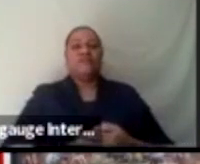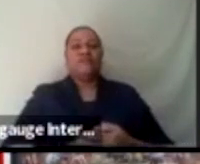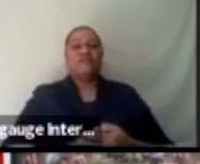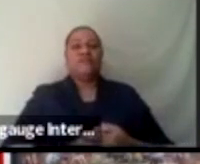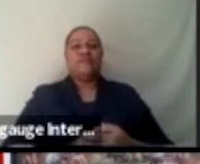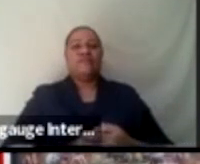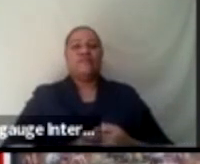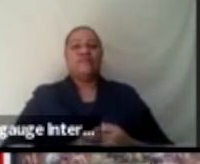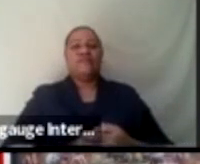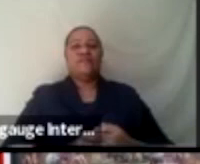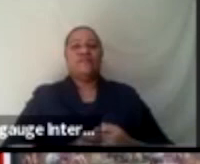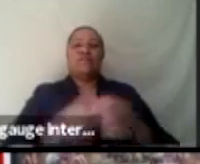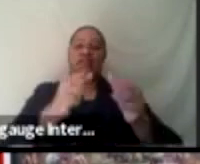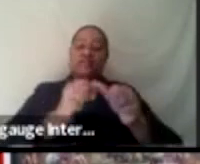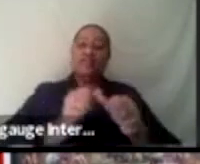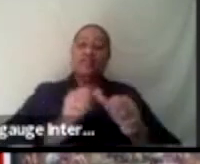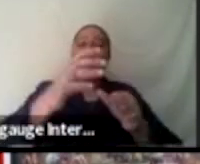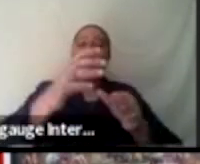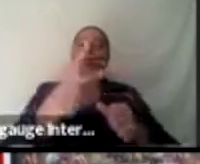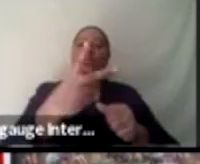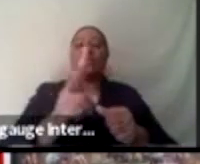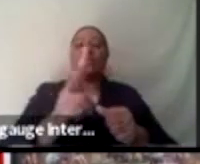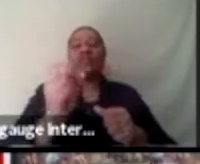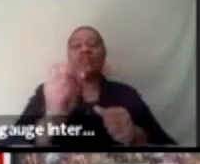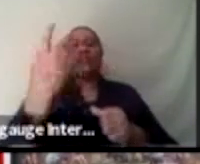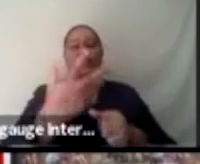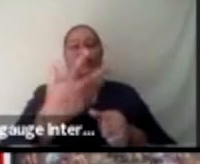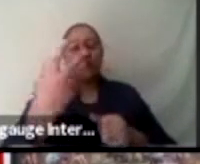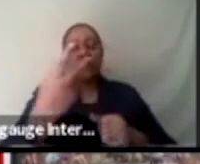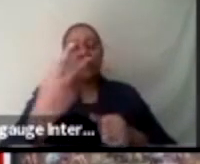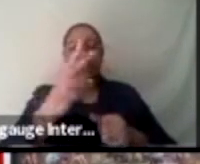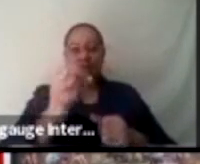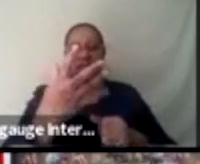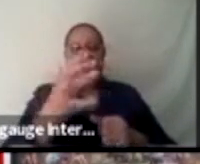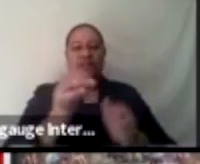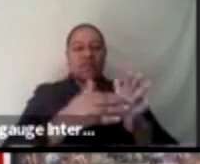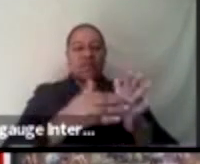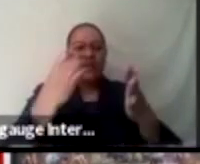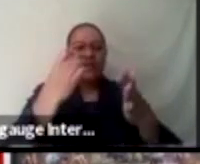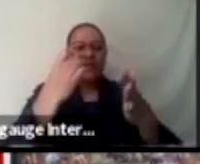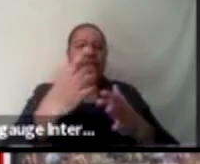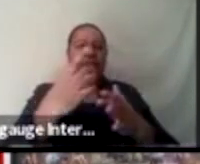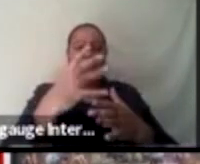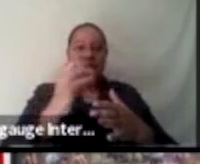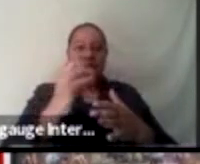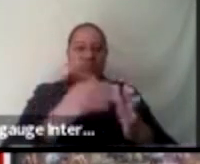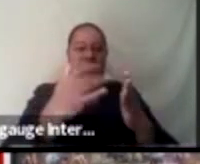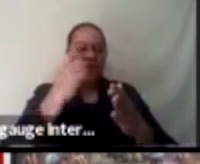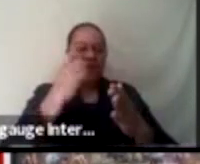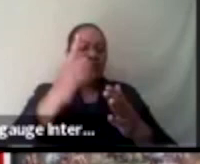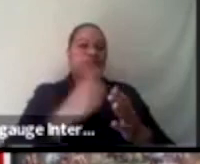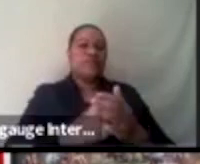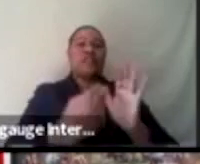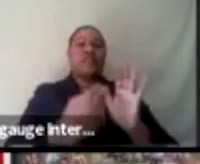Your Excellencies, the 2050 strategy for our Blue Pacific continent will be our North Star.